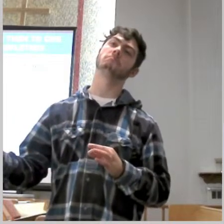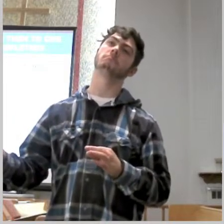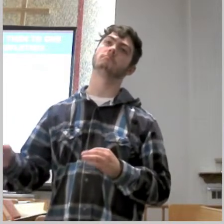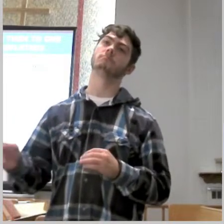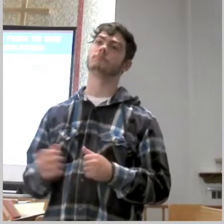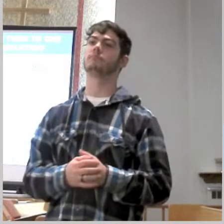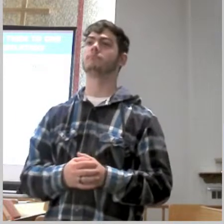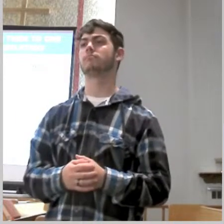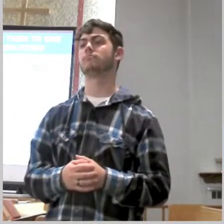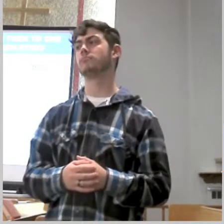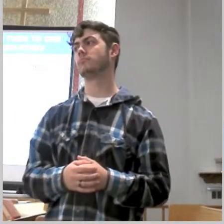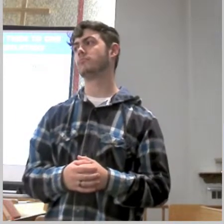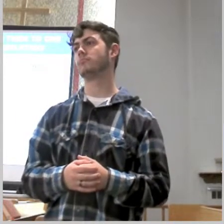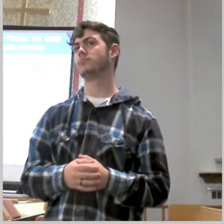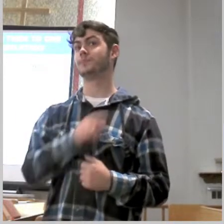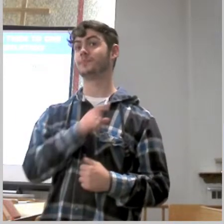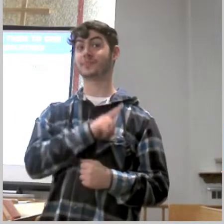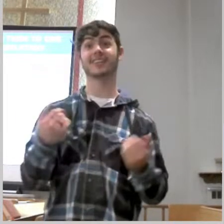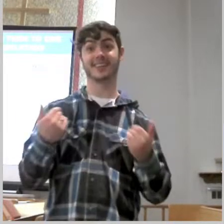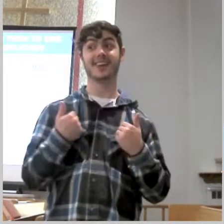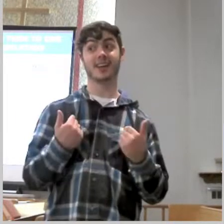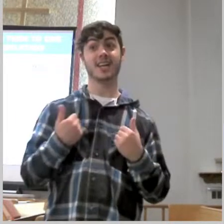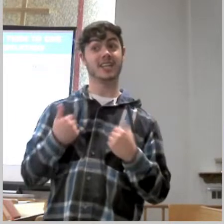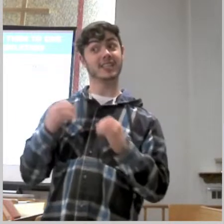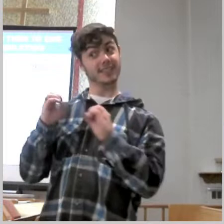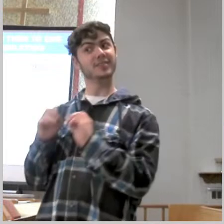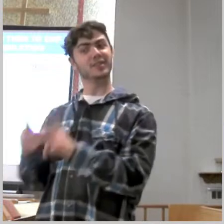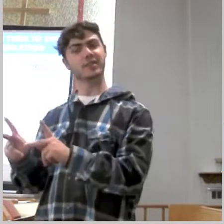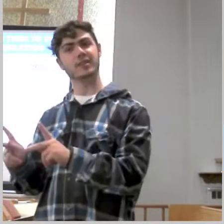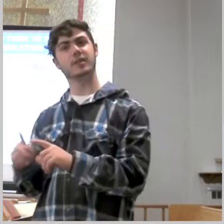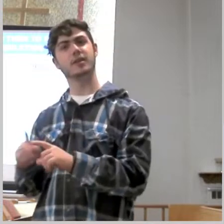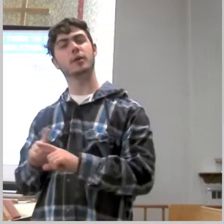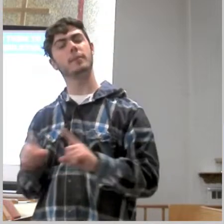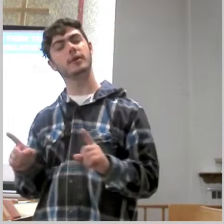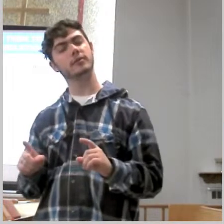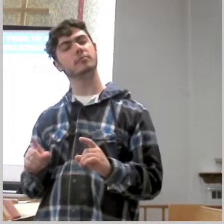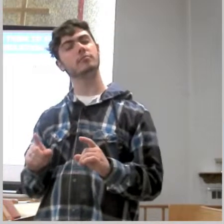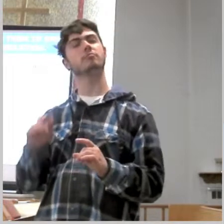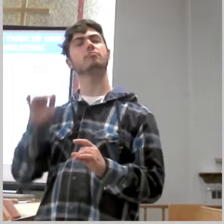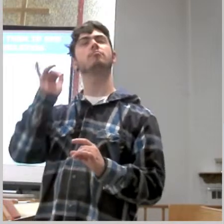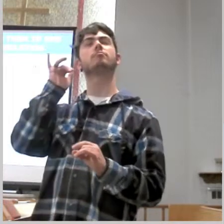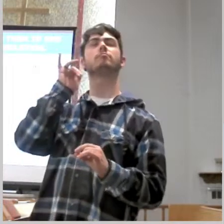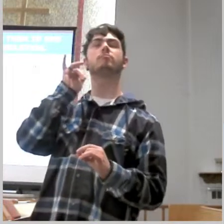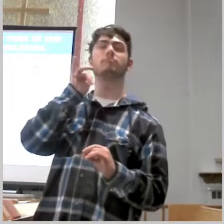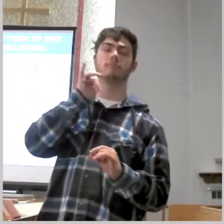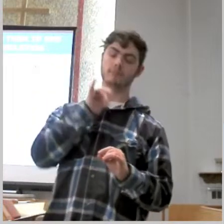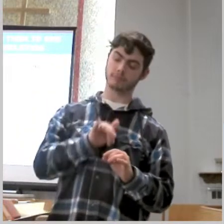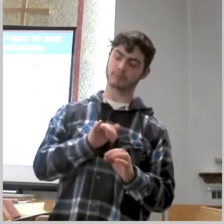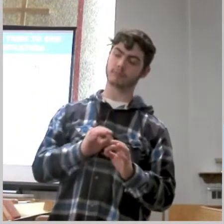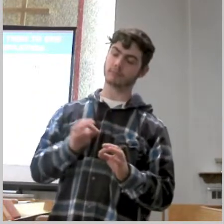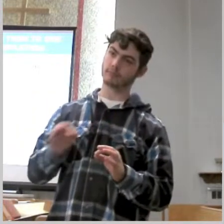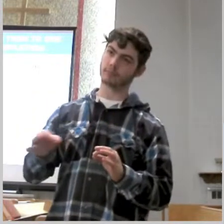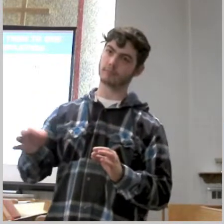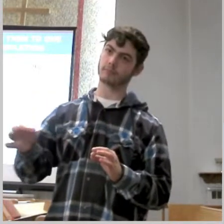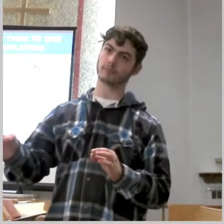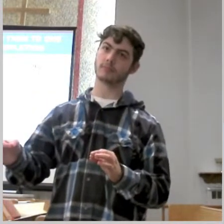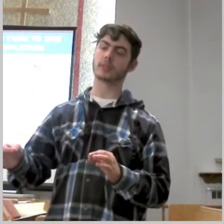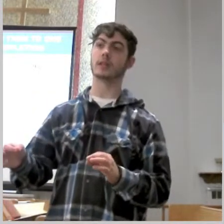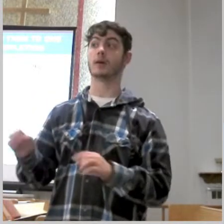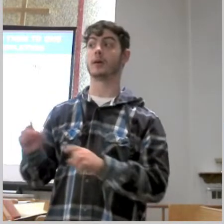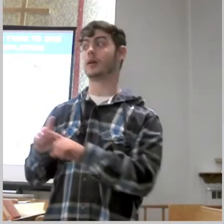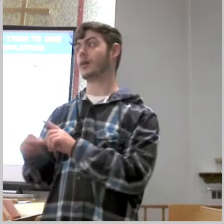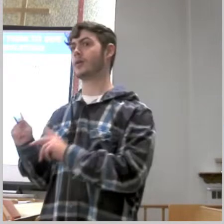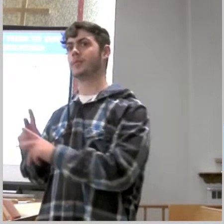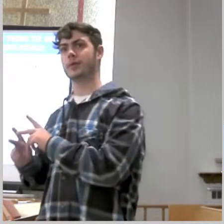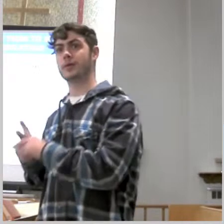opportunity were being slow in fulfilling their pledge, while the people who had nothing and